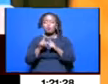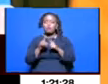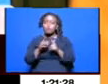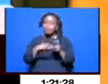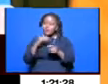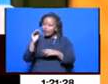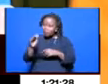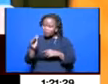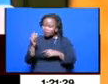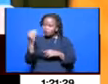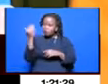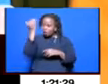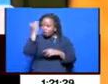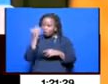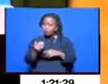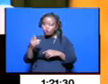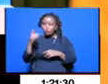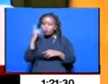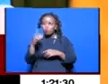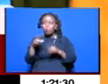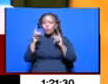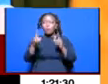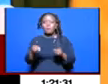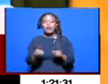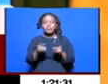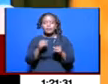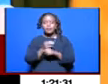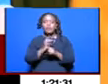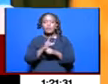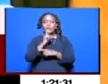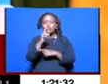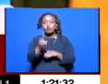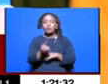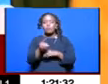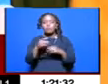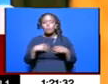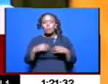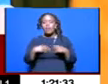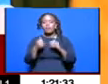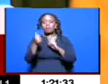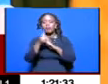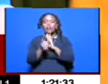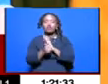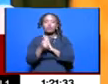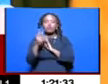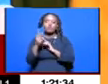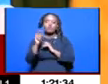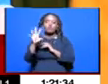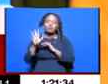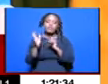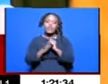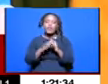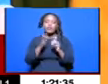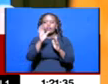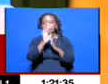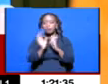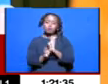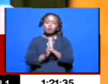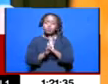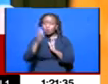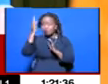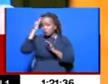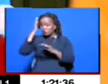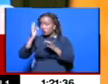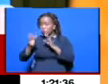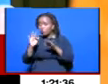deploy. And I make reference to Article 259 of the Constitution, the marginal note of which